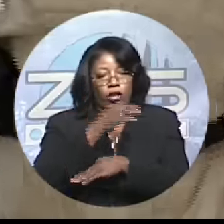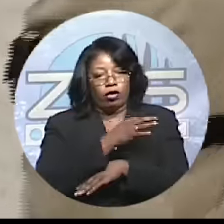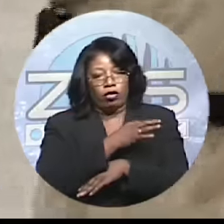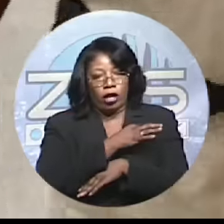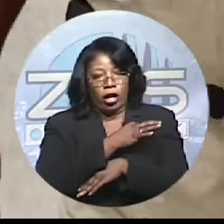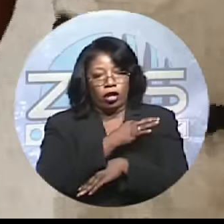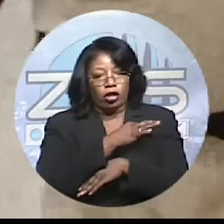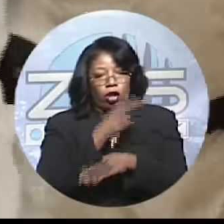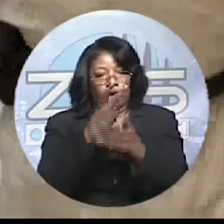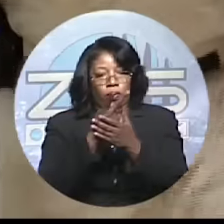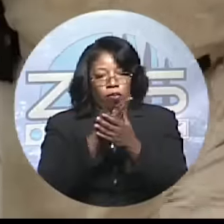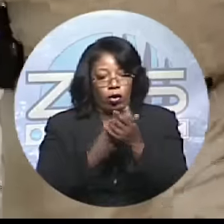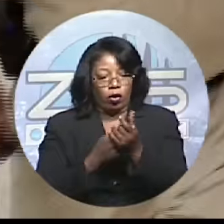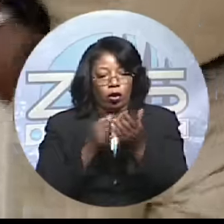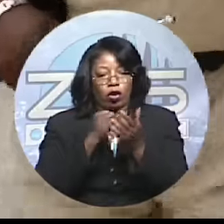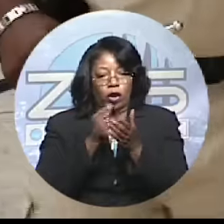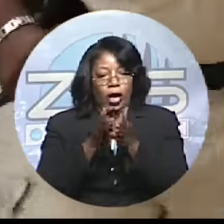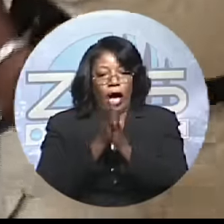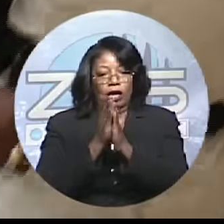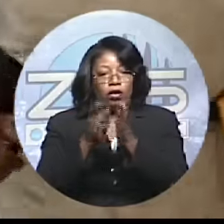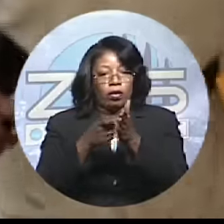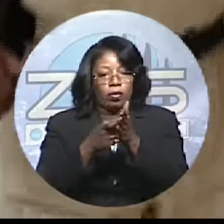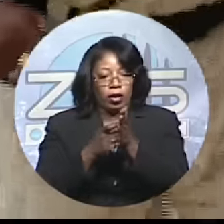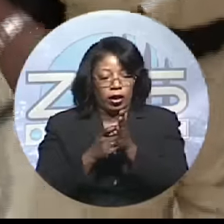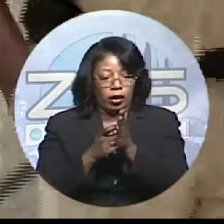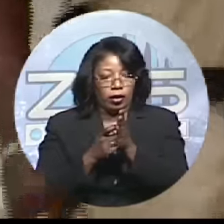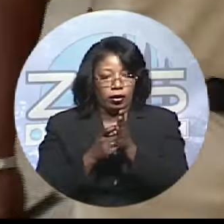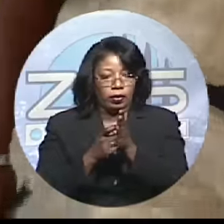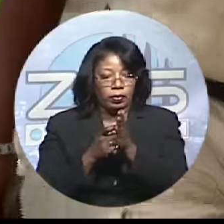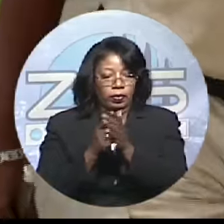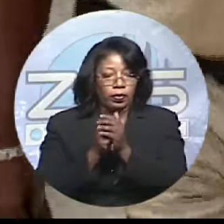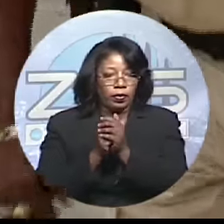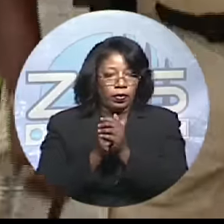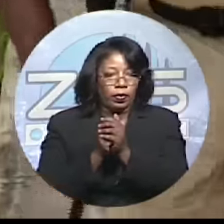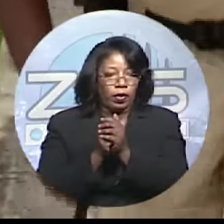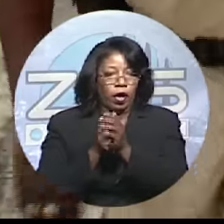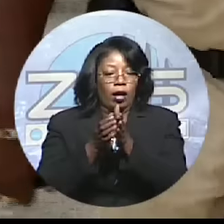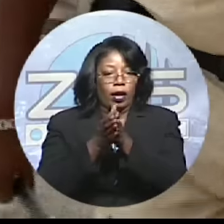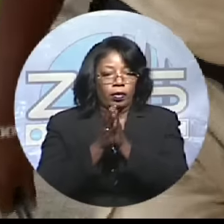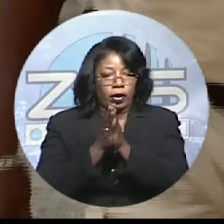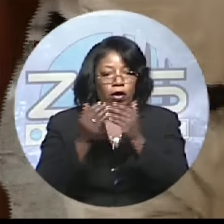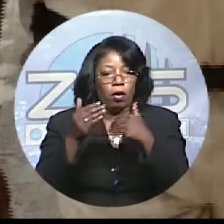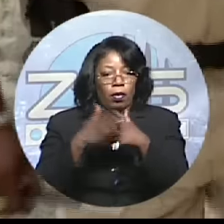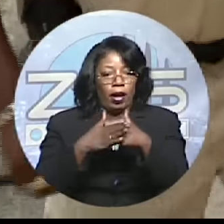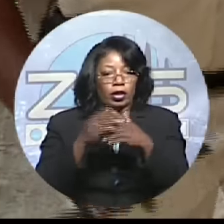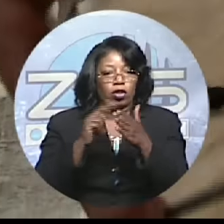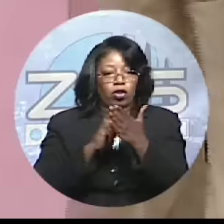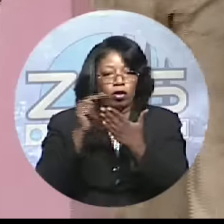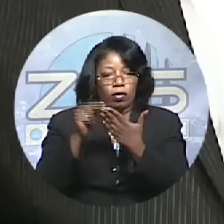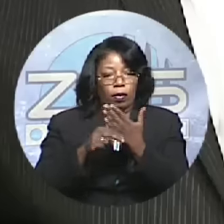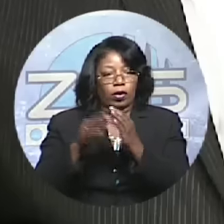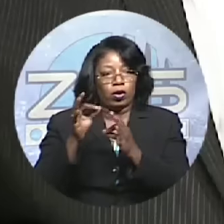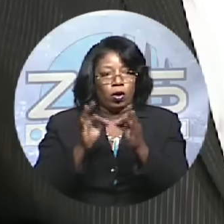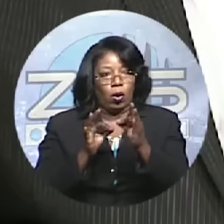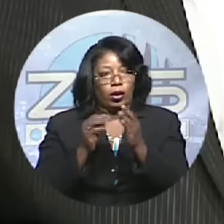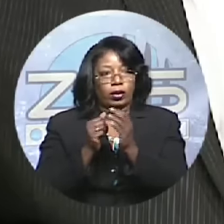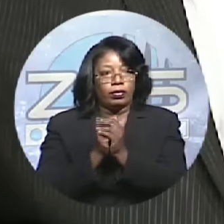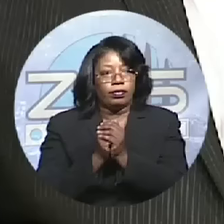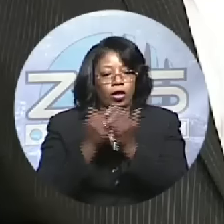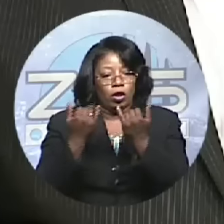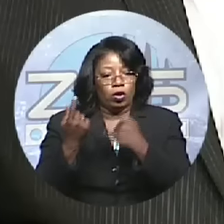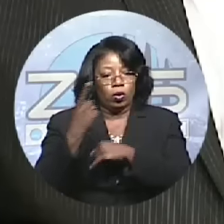Both men were not required to enter a plea and have been remanded to the Department of Corrections until November this year.